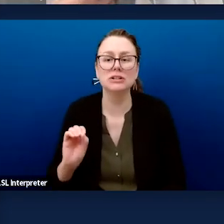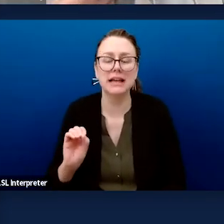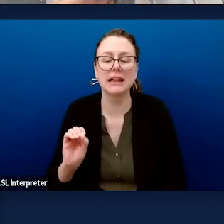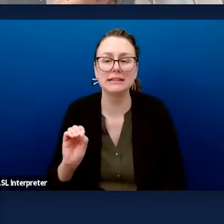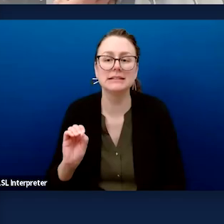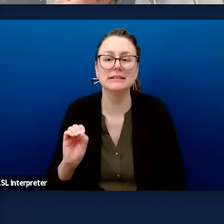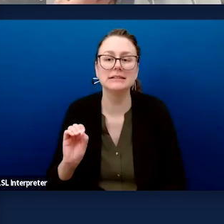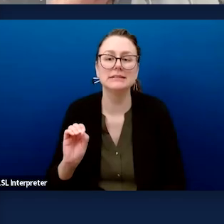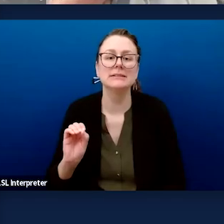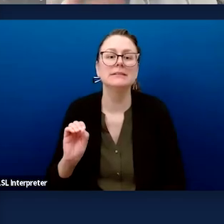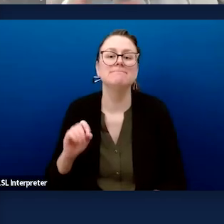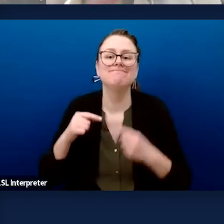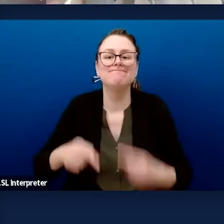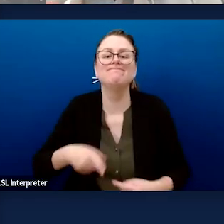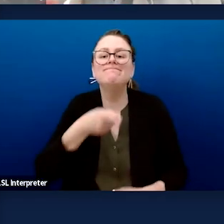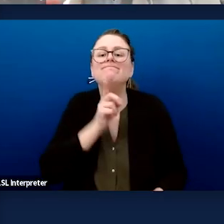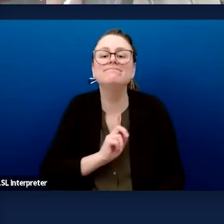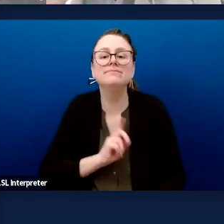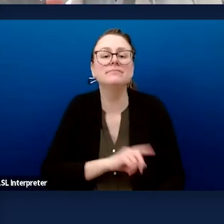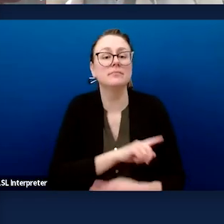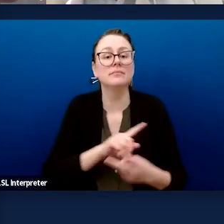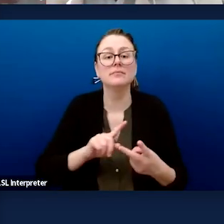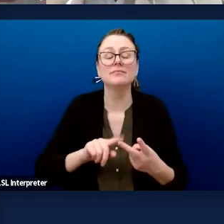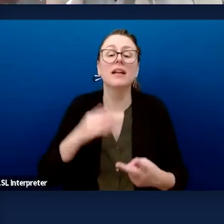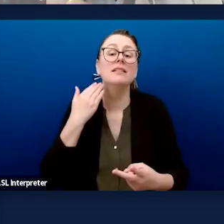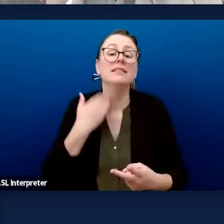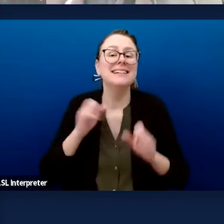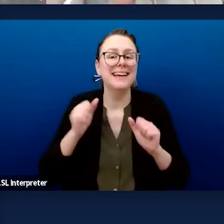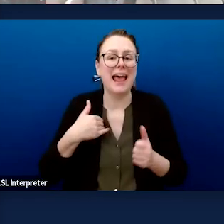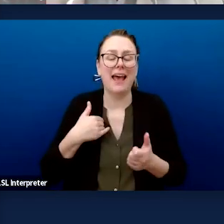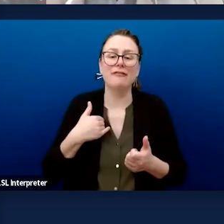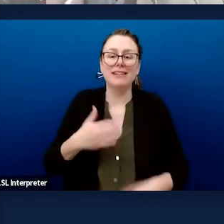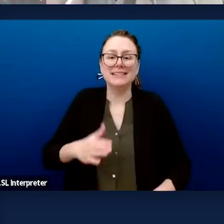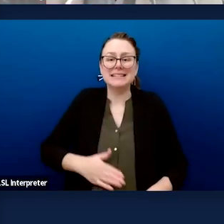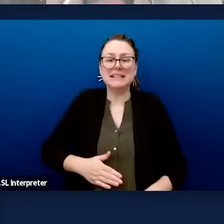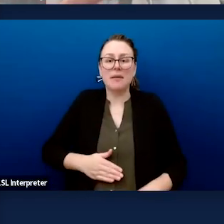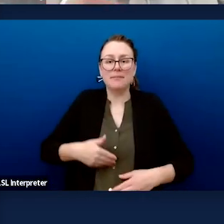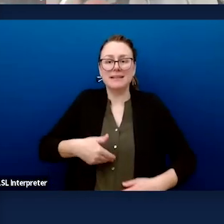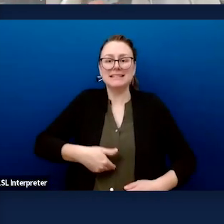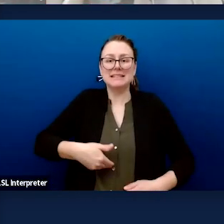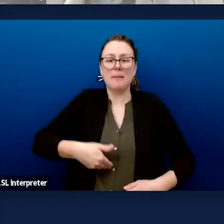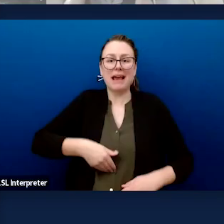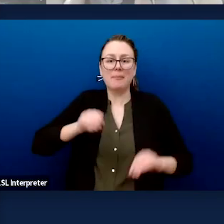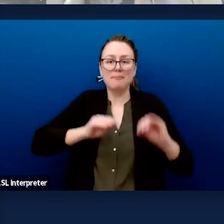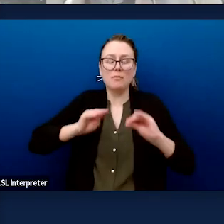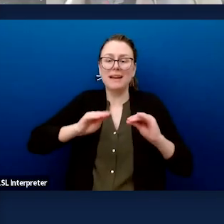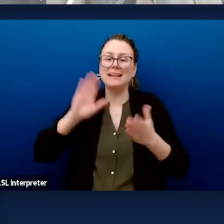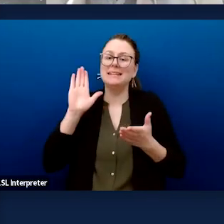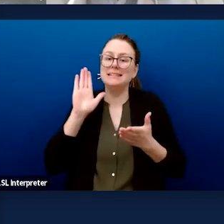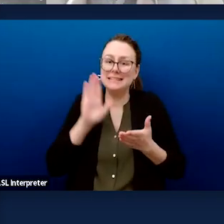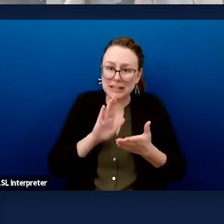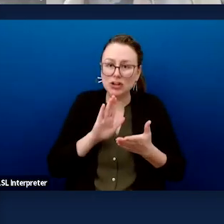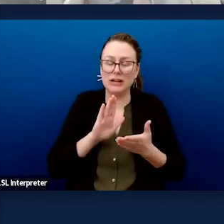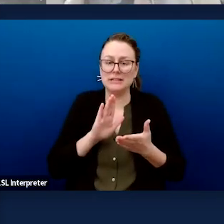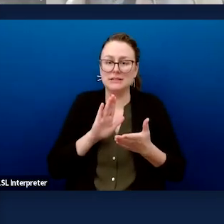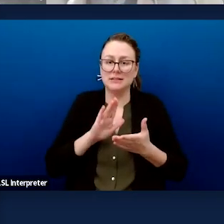Also, for a neck injury, people can have decreased stomach movement, and that's called gastroparesis. And so we do